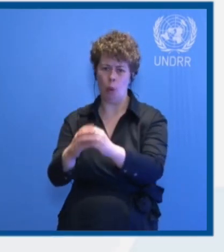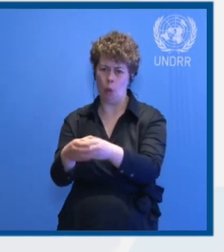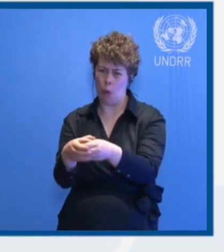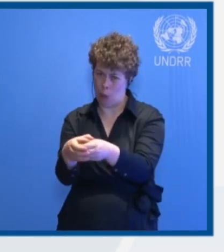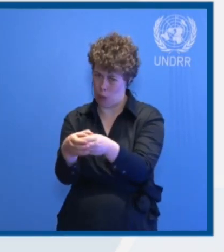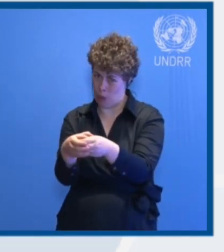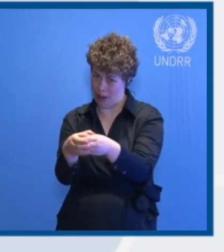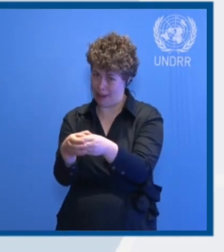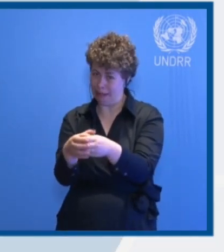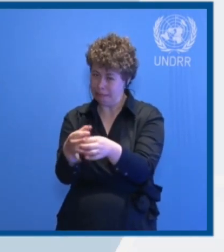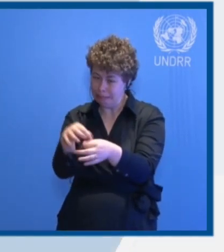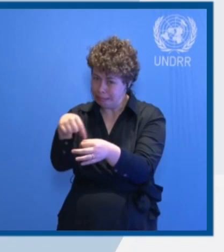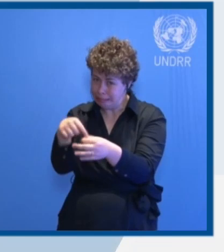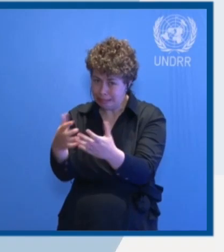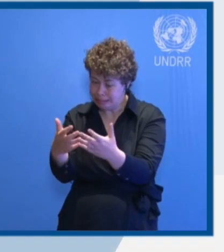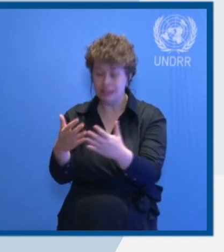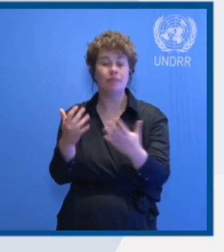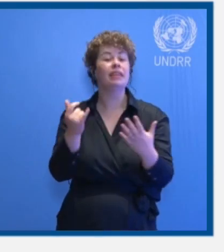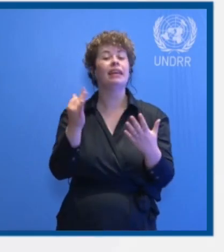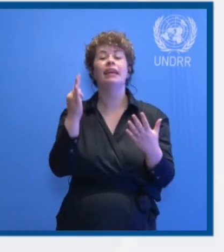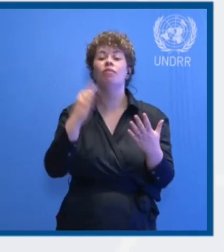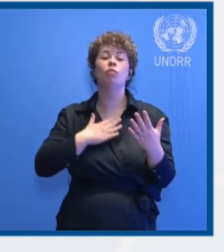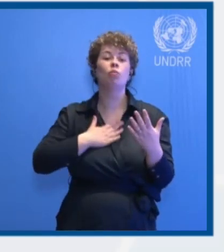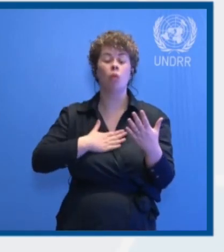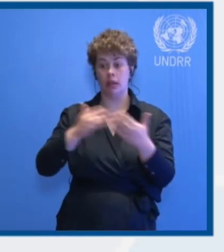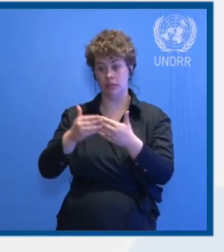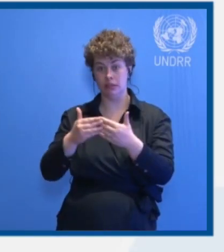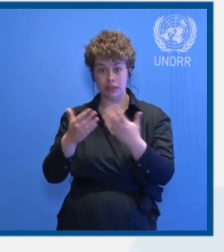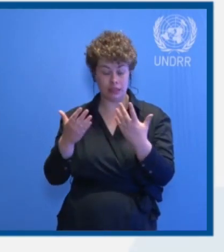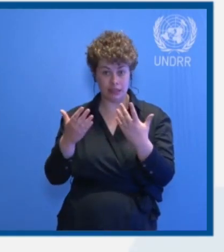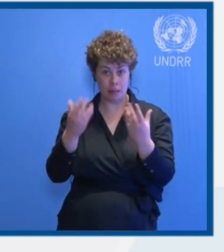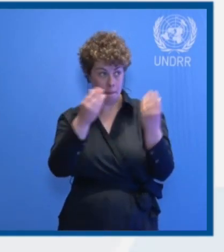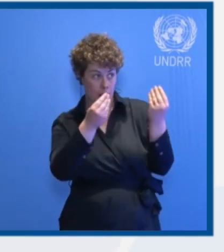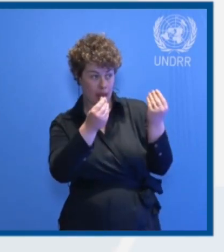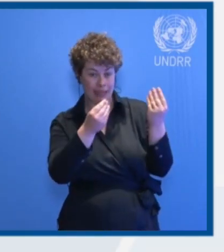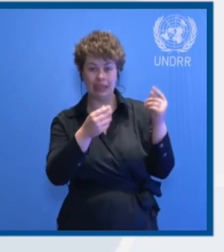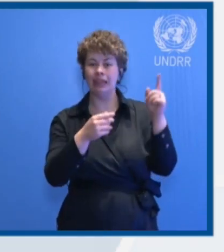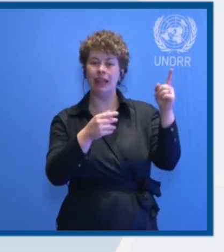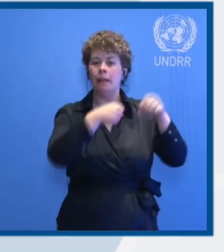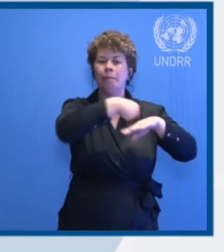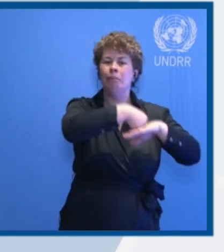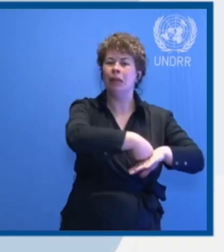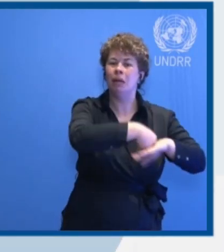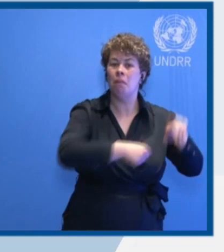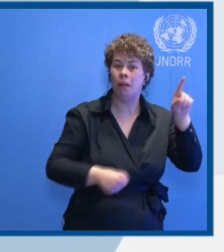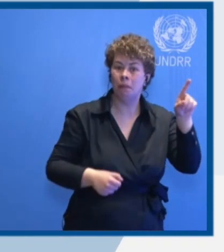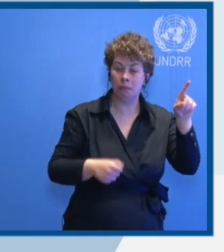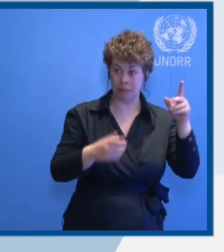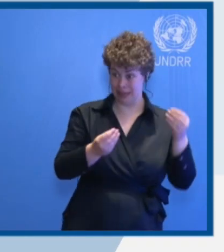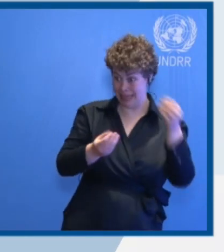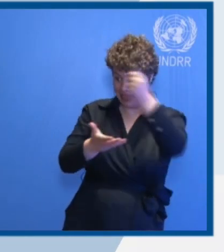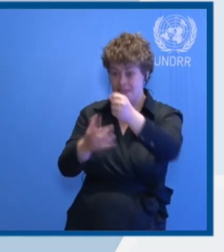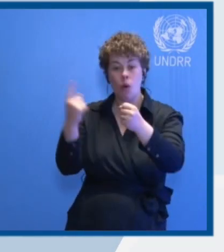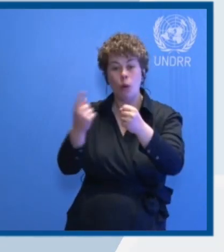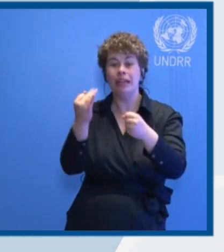for pension, for DFI, Development Finance Institution, is $10 to $15 million. So they need these projects to be